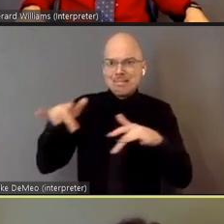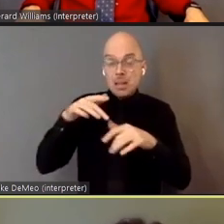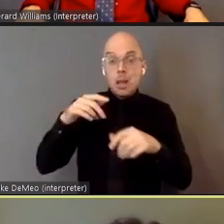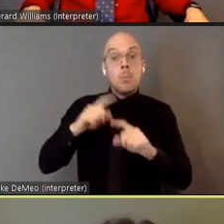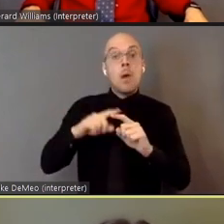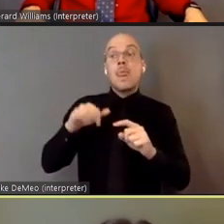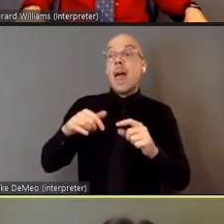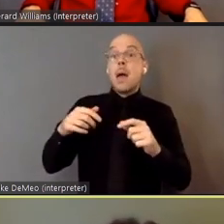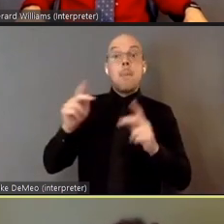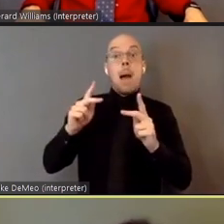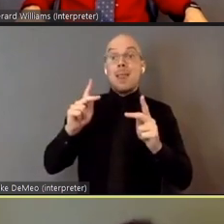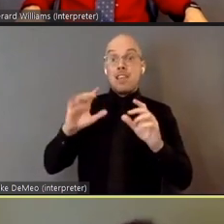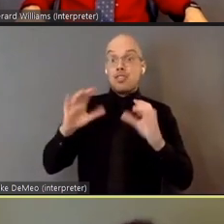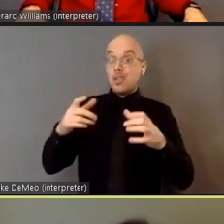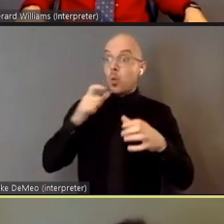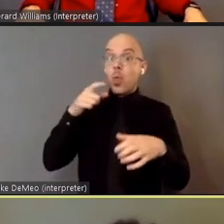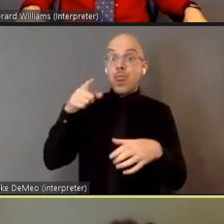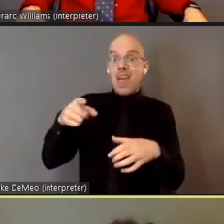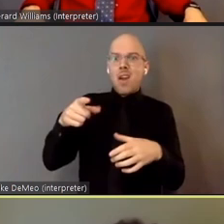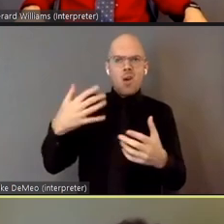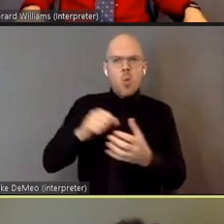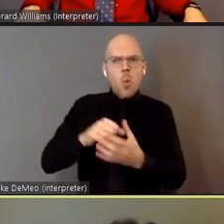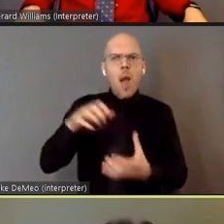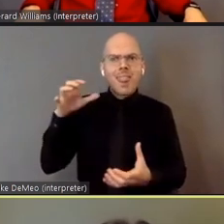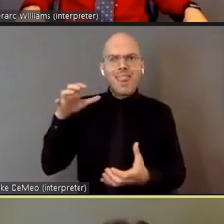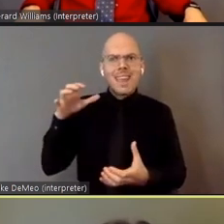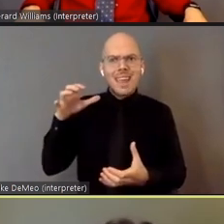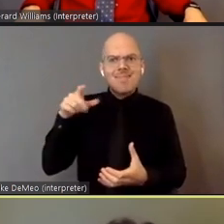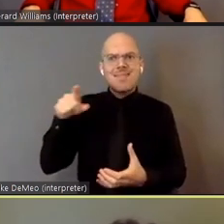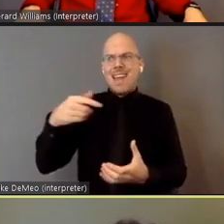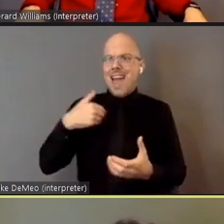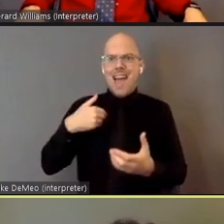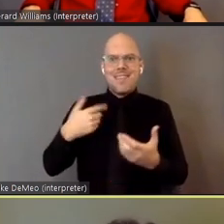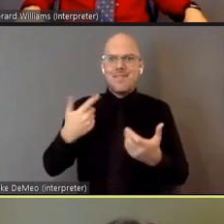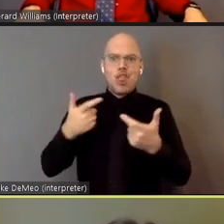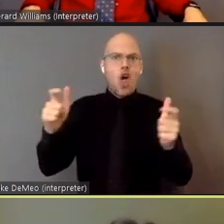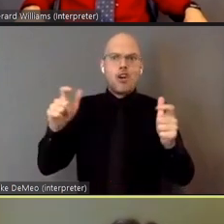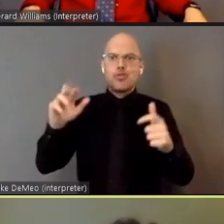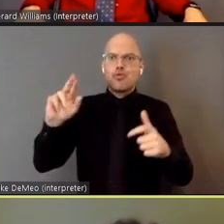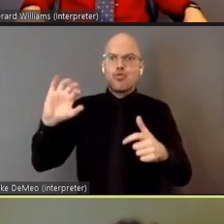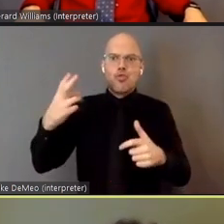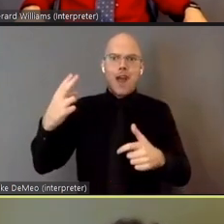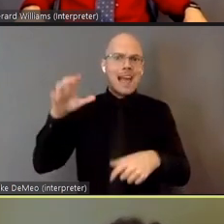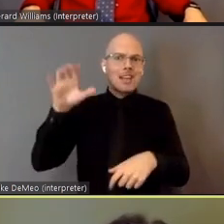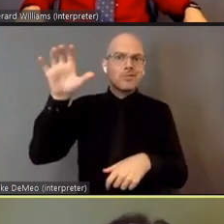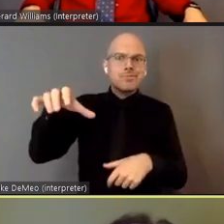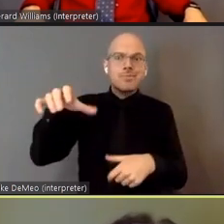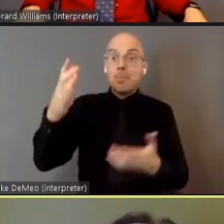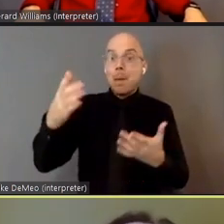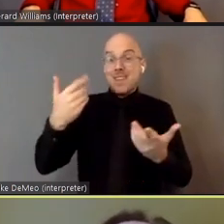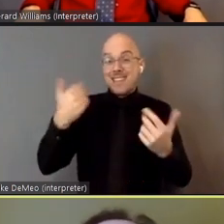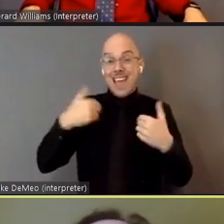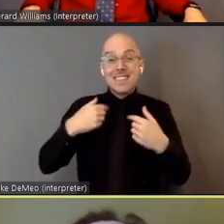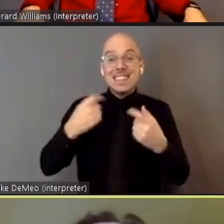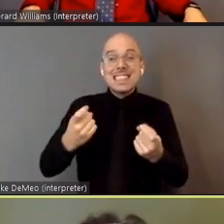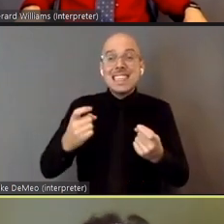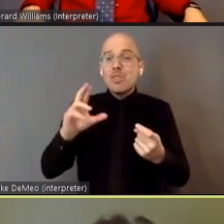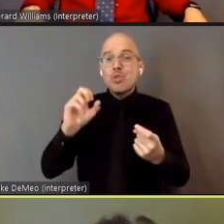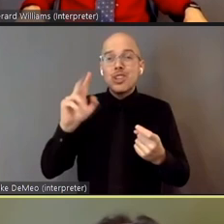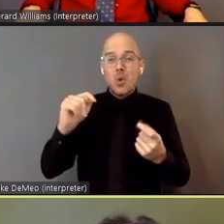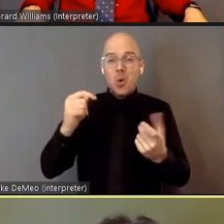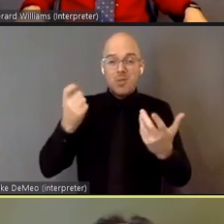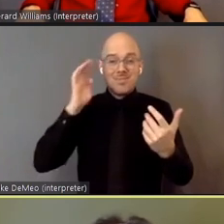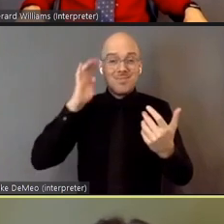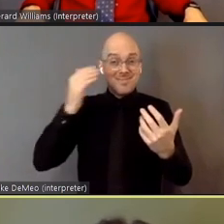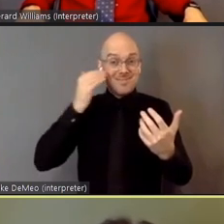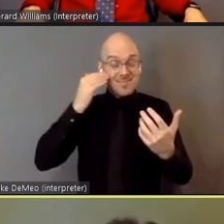is very wealthy, owns, you know, extremely large ranches or ski resorts or, you know, that sort of,